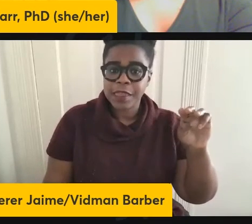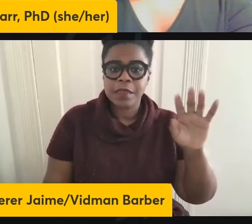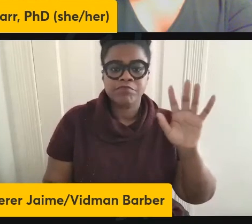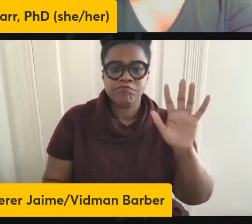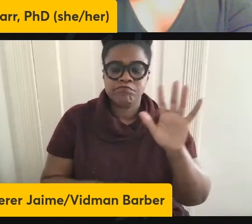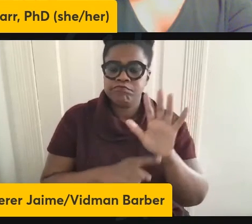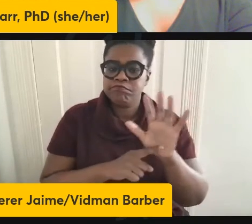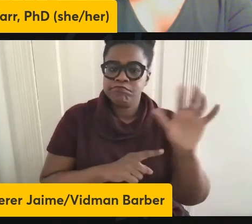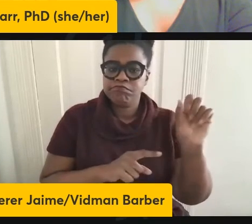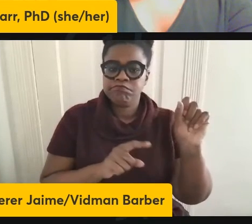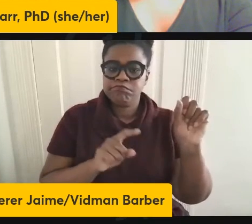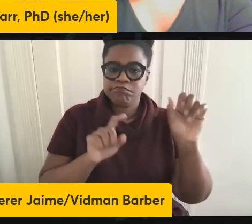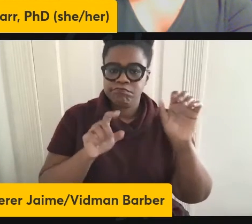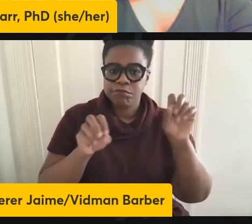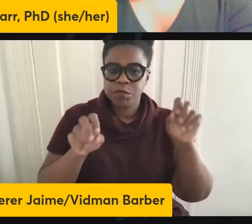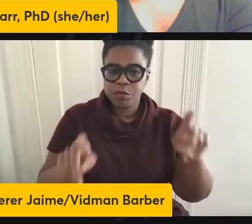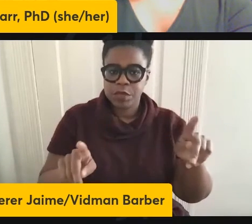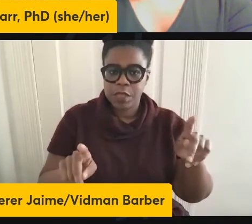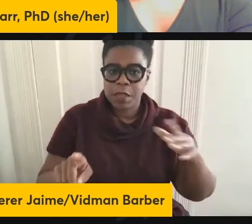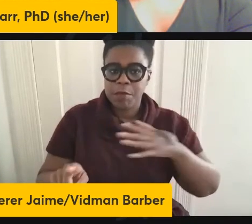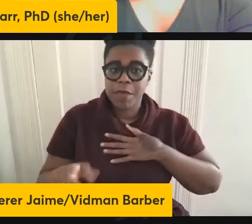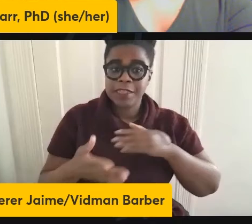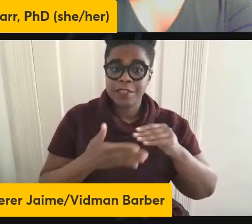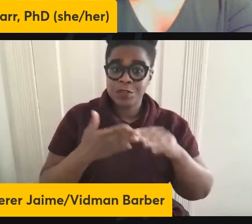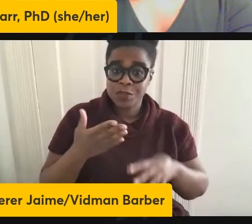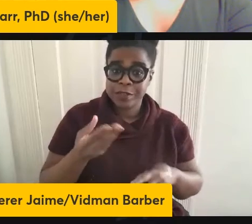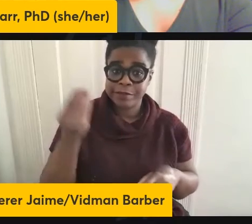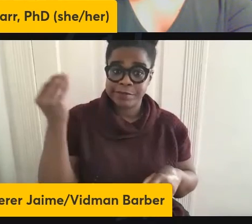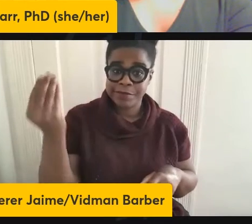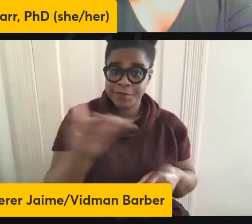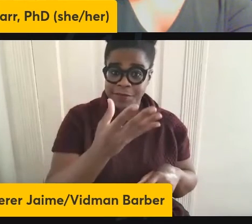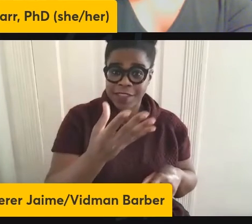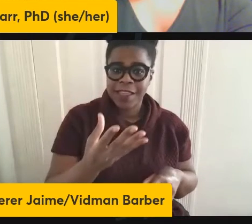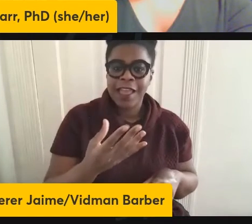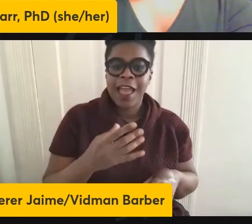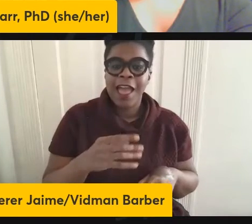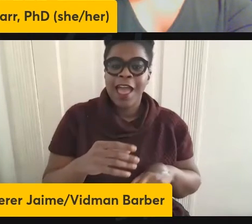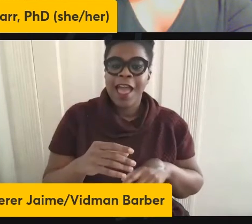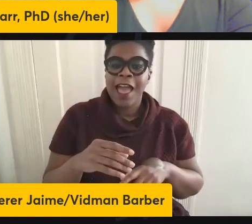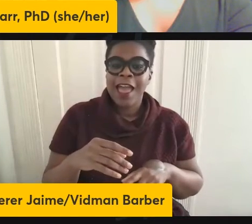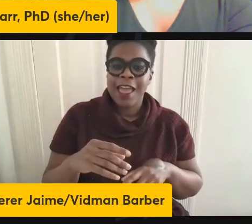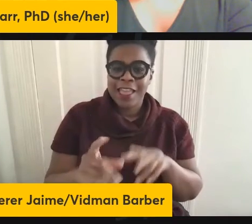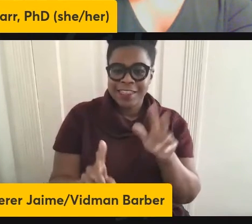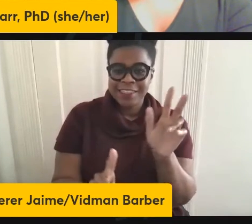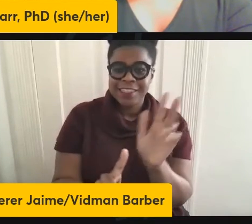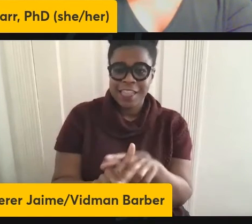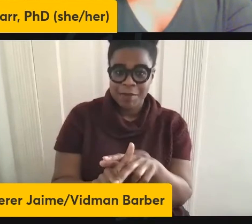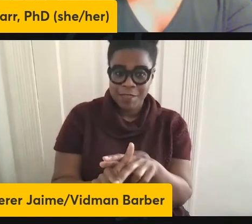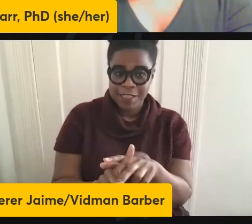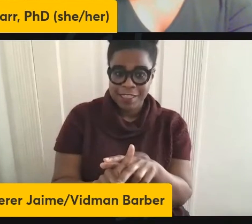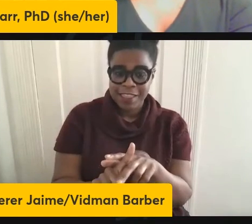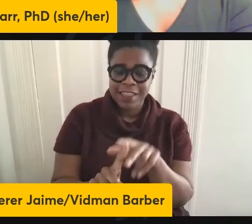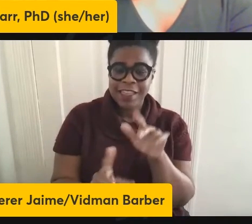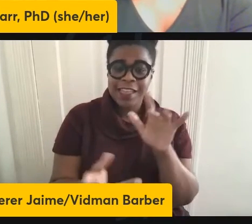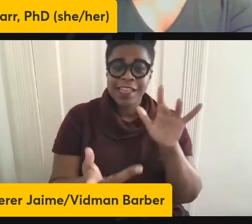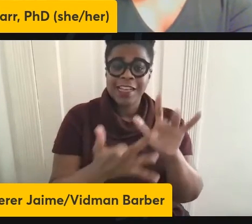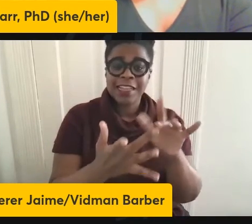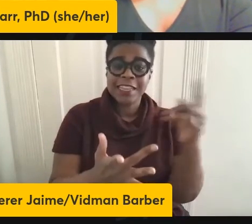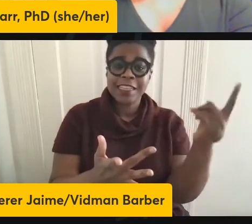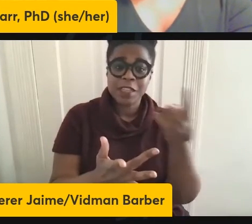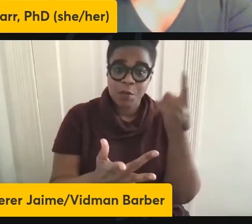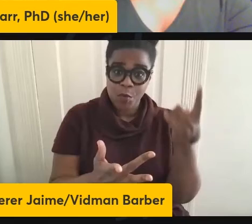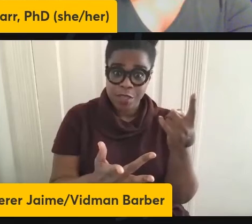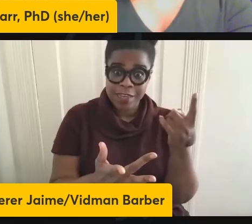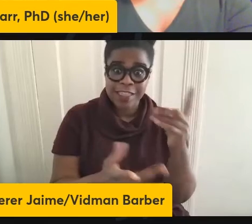opportunity. The other thing I tell all of my students, like I give them an assignment to contact someone who's doing the thing that